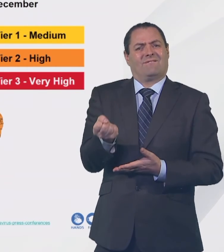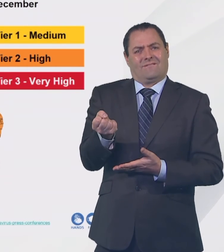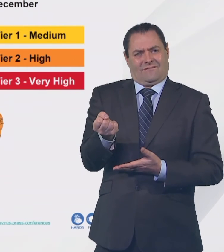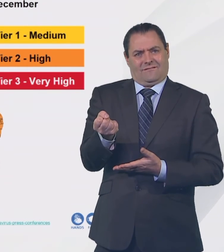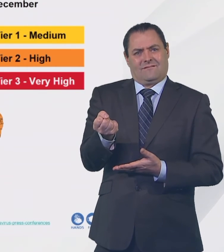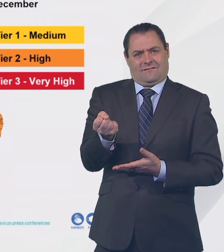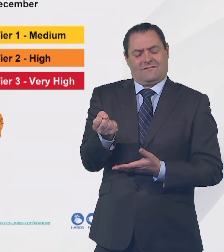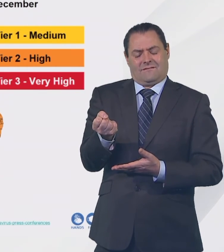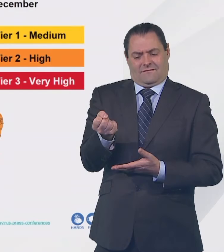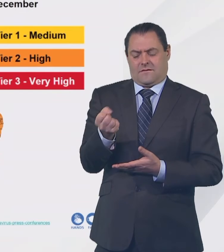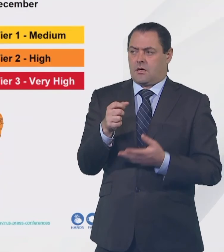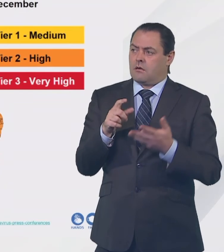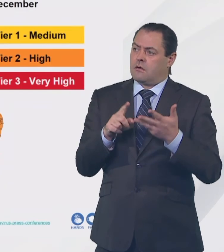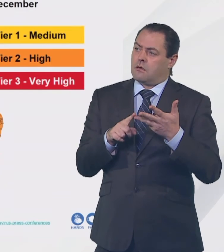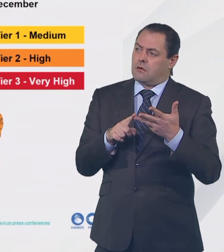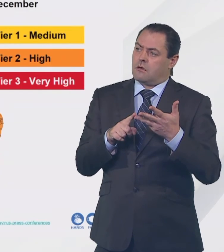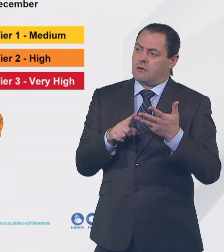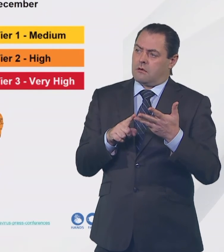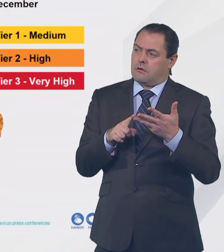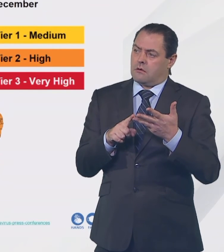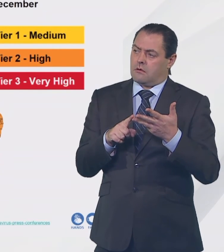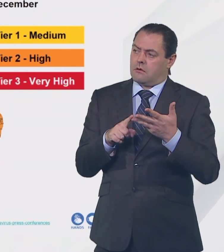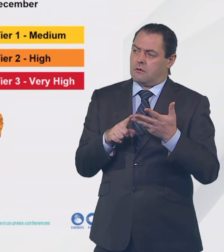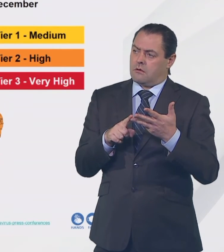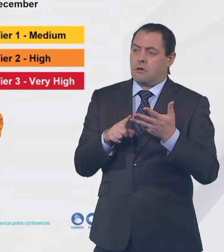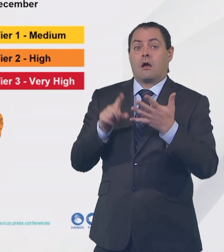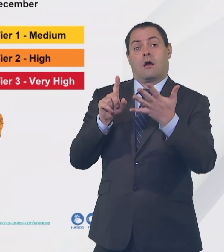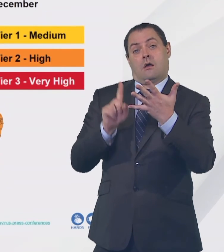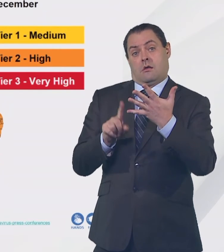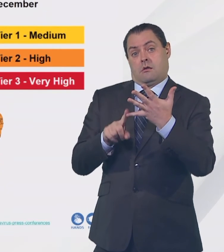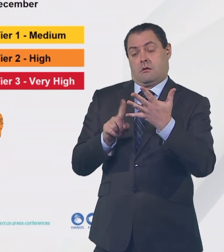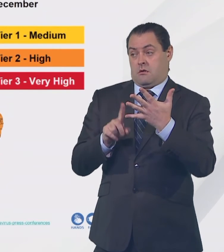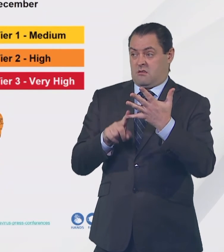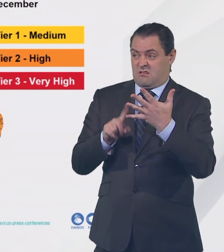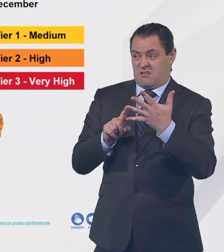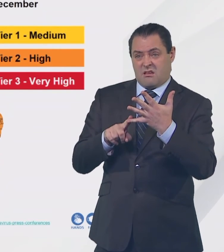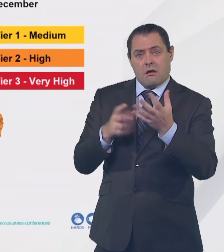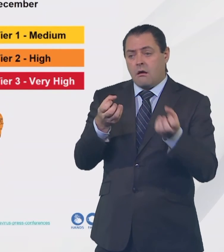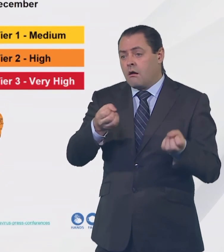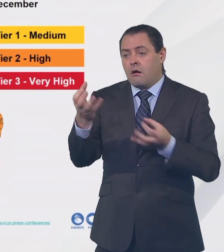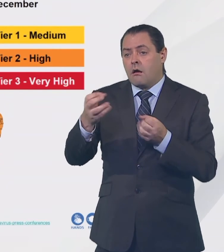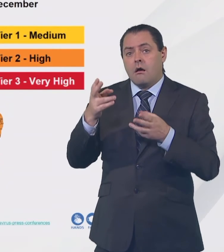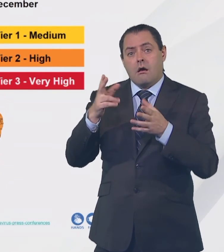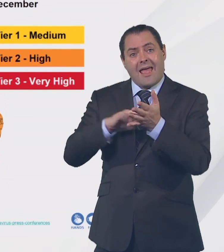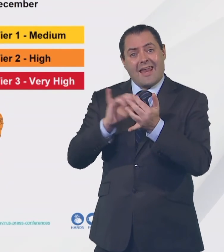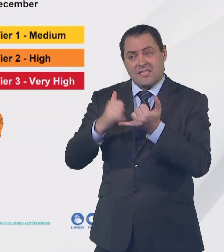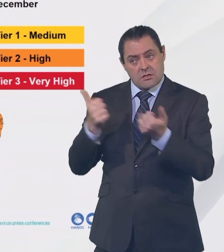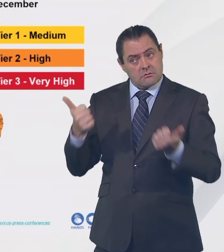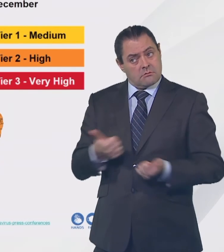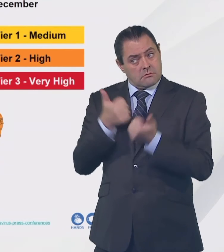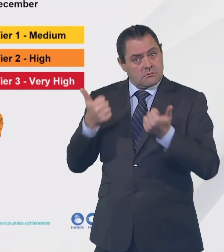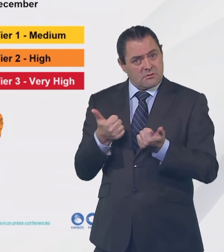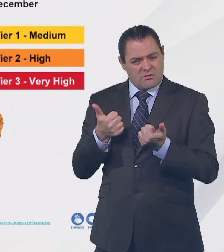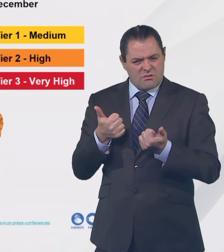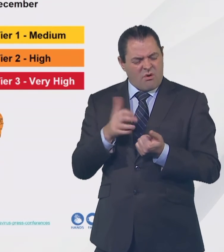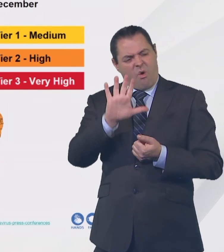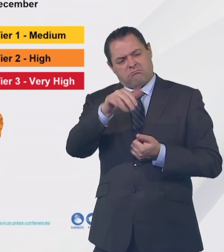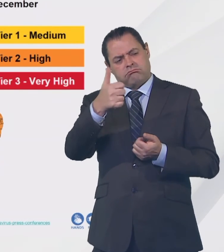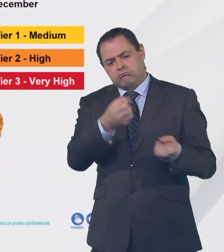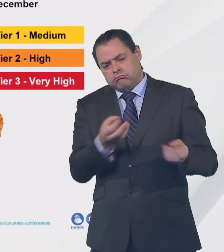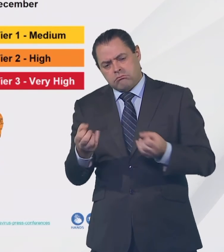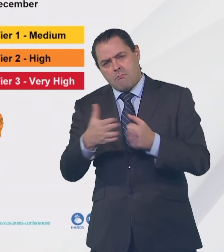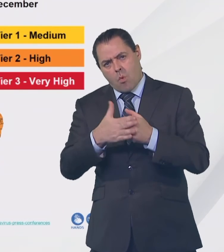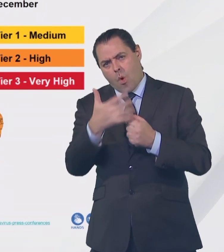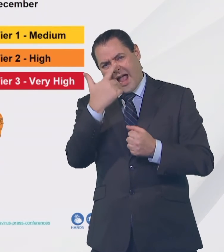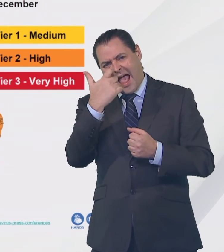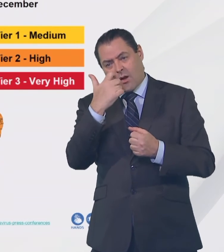testing enough. And then, importantly, we also look at what the pressure is on the NHS in each of the different